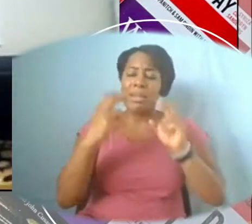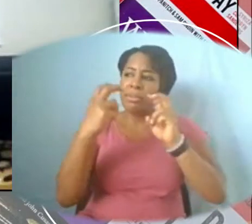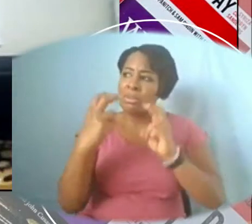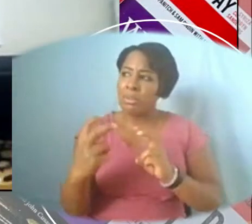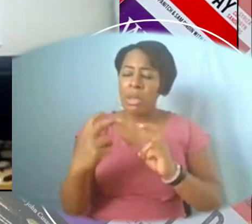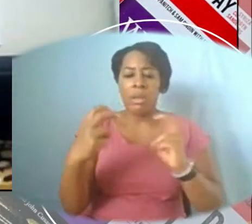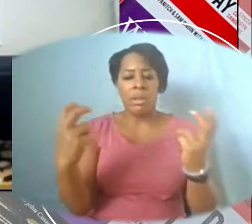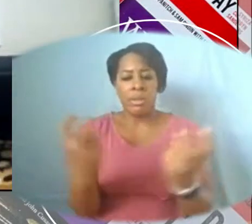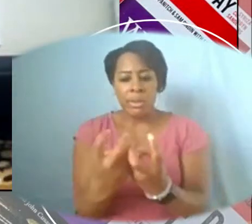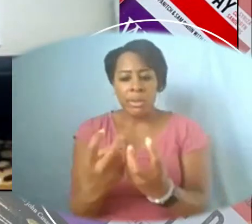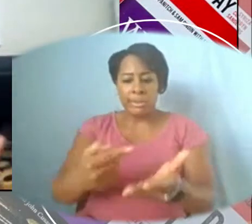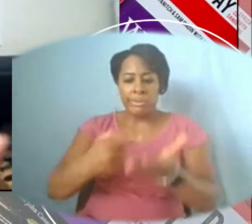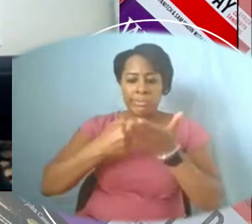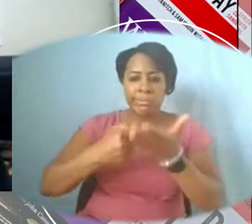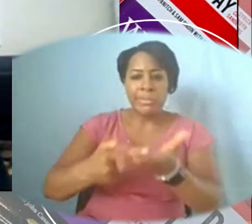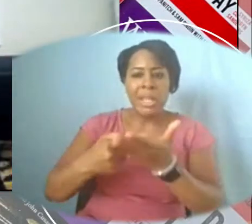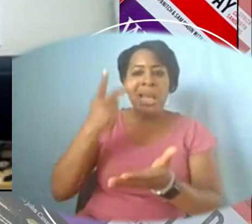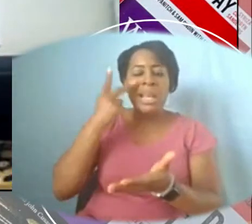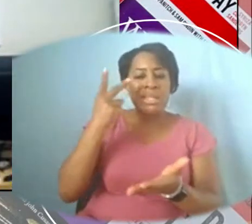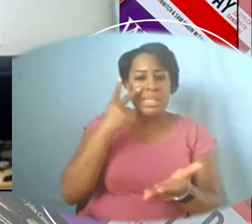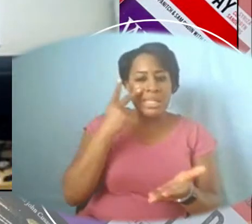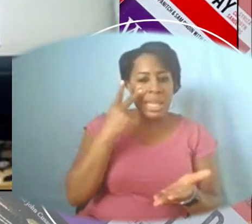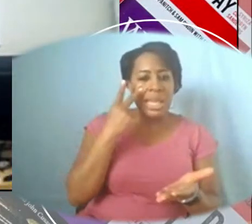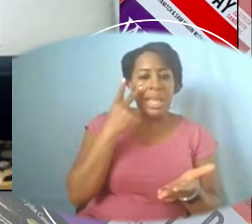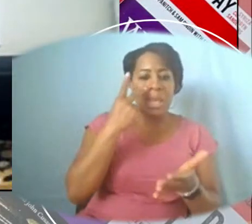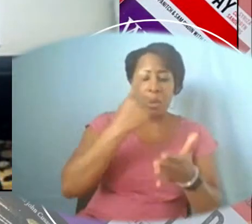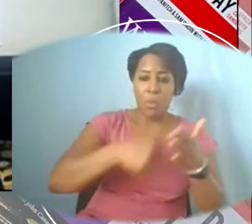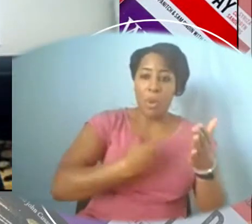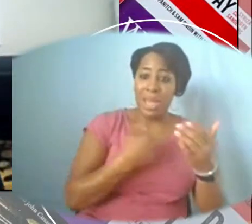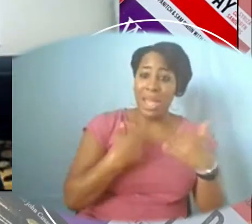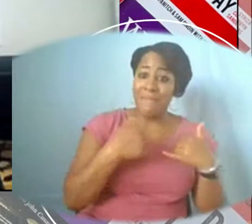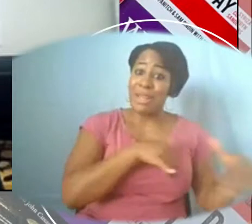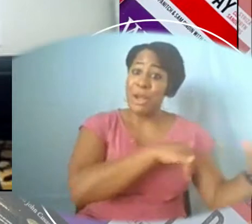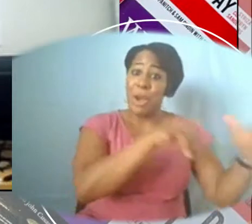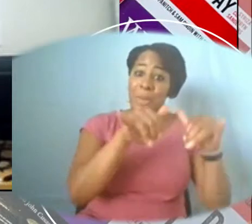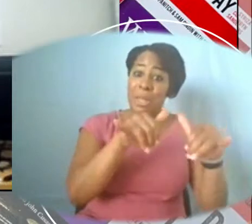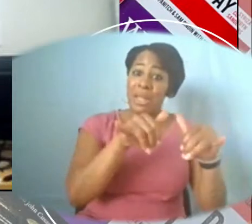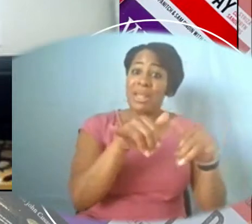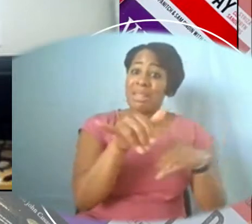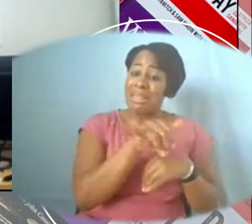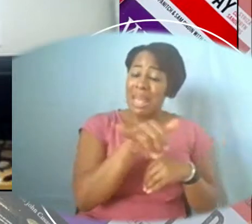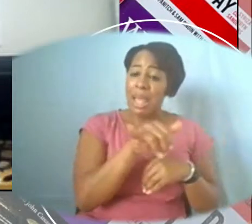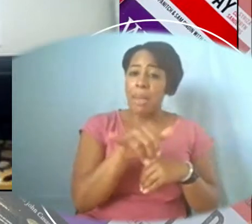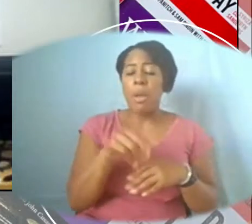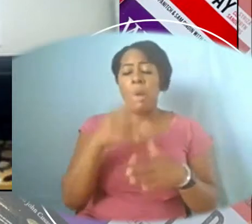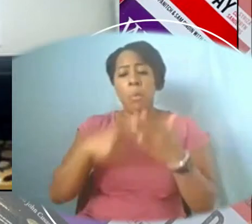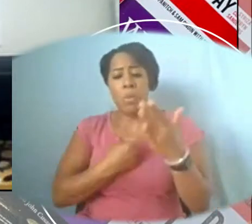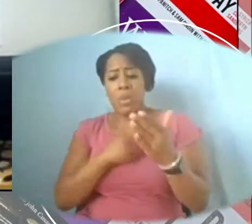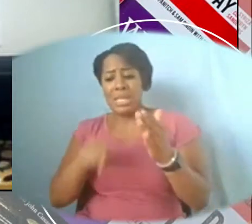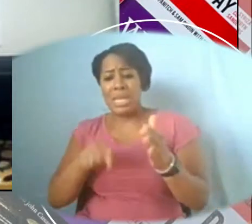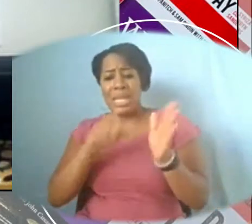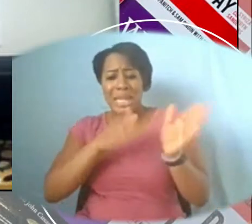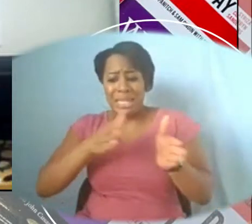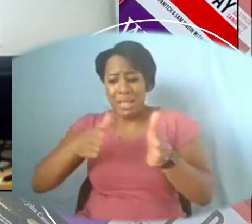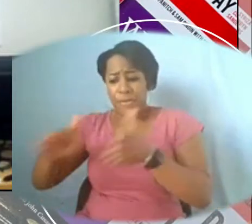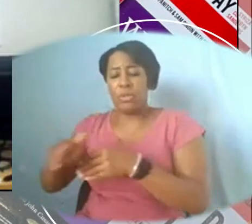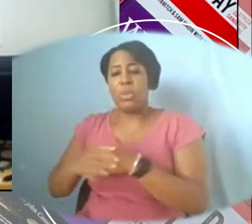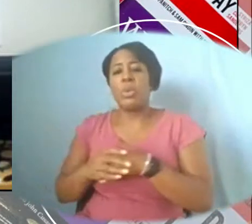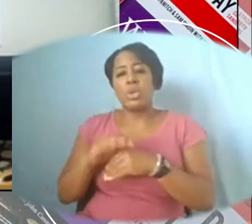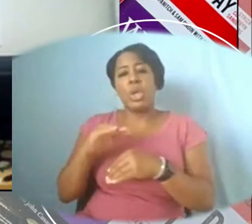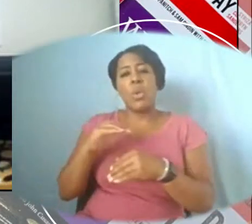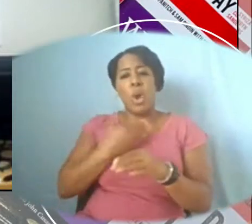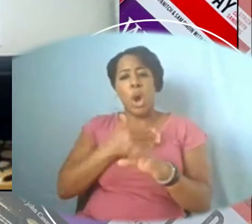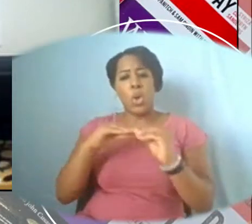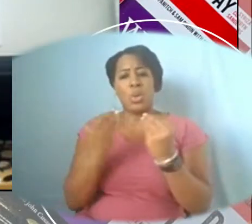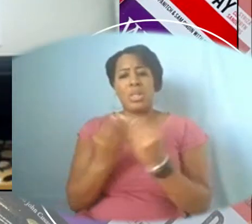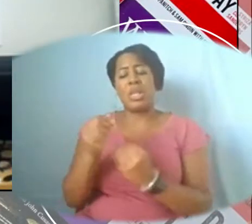the thread of what we have in common and then the other things that we need as individuals. So at All of Us or None, we are really about